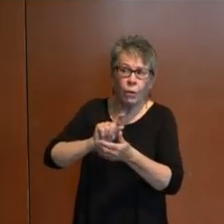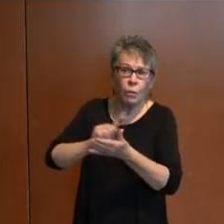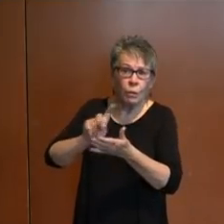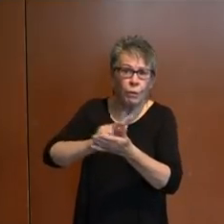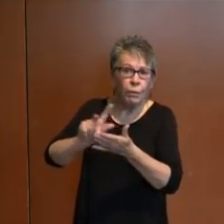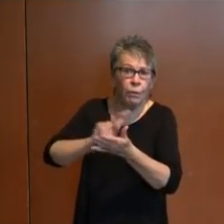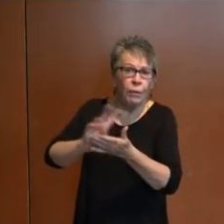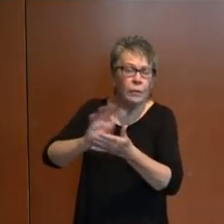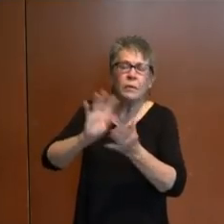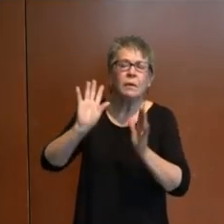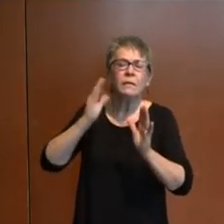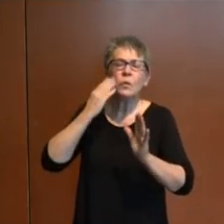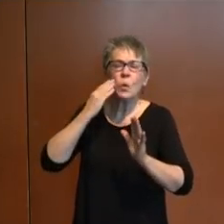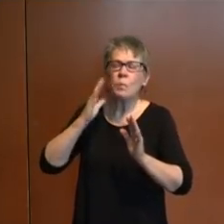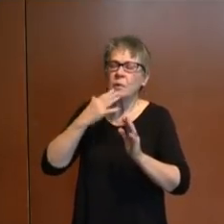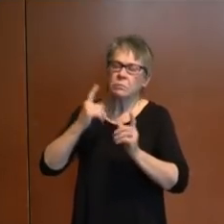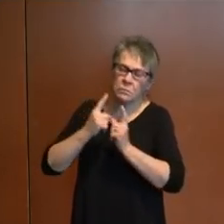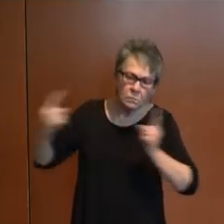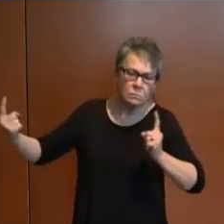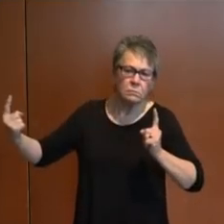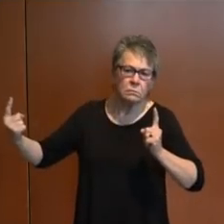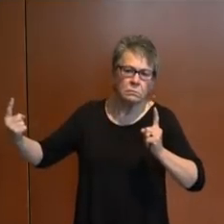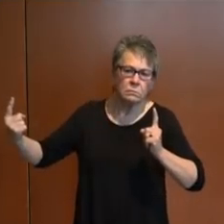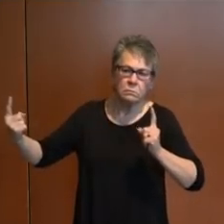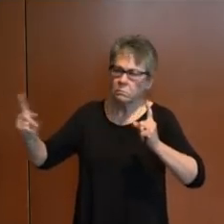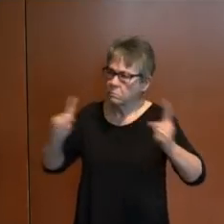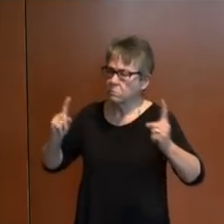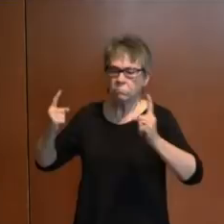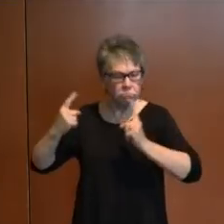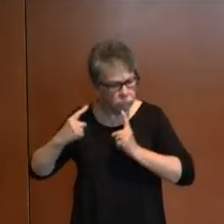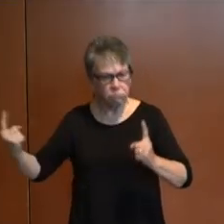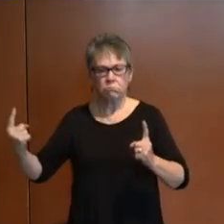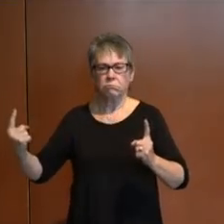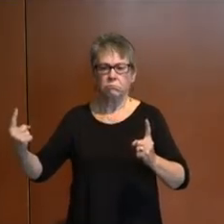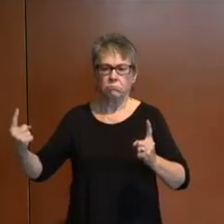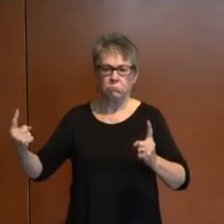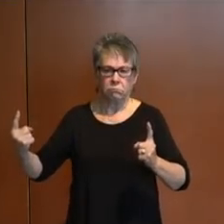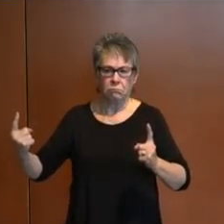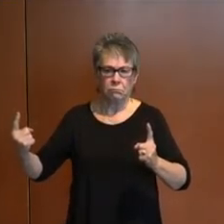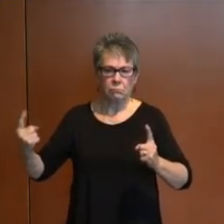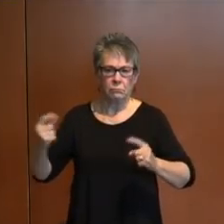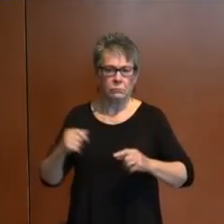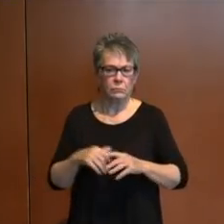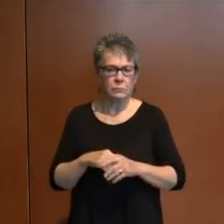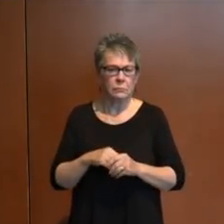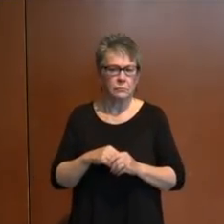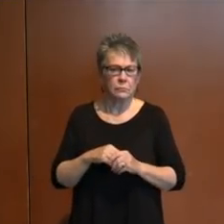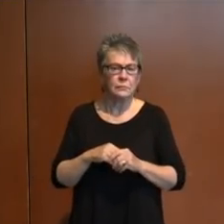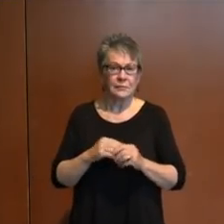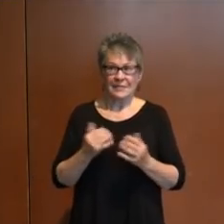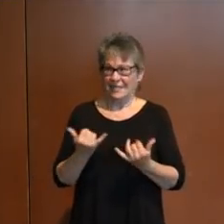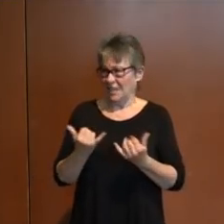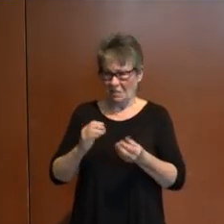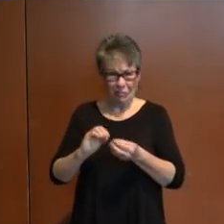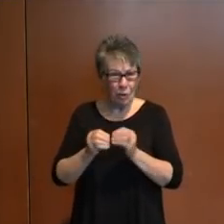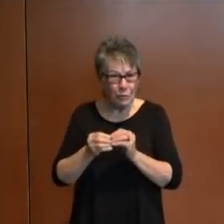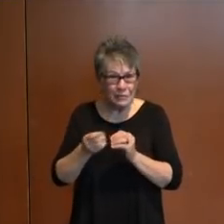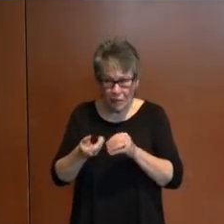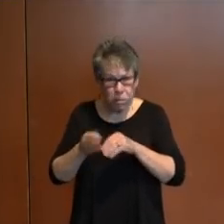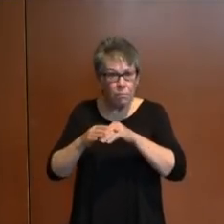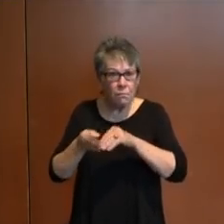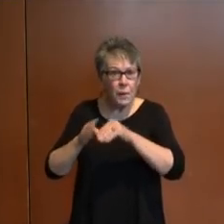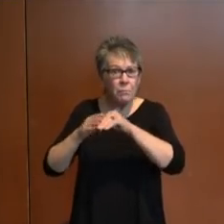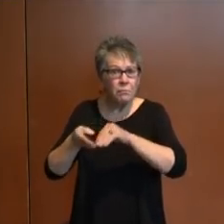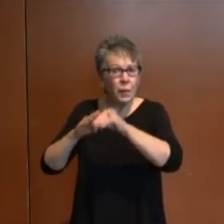things. We have warned folks, we've told you these numbers are going up. Sadly, the number of